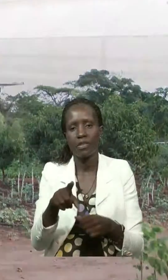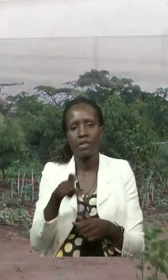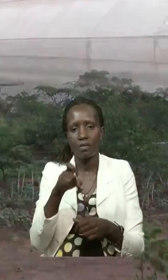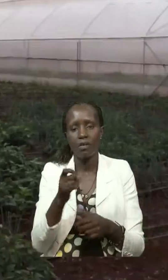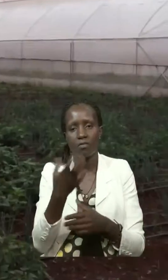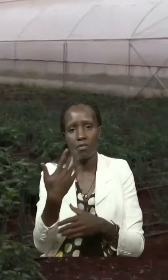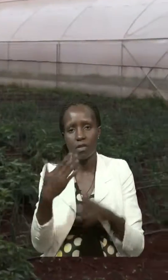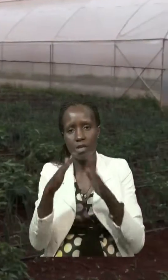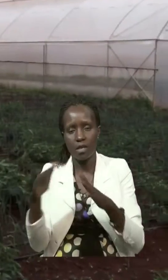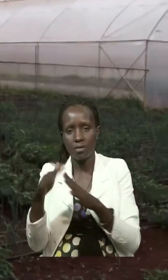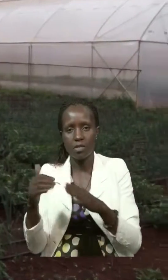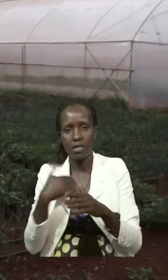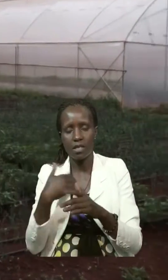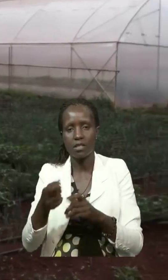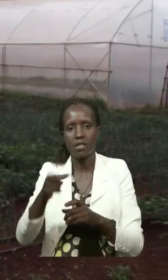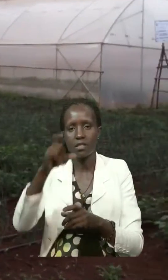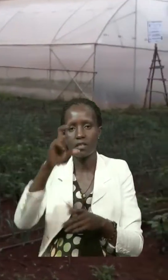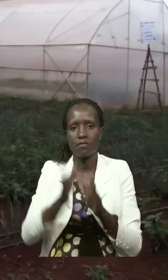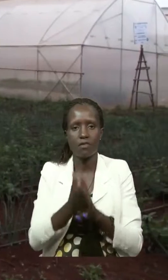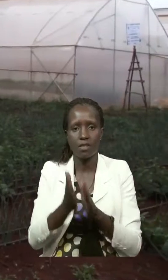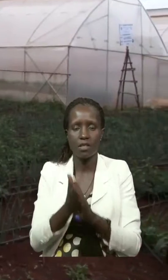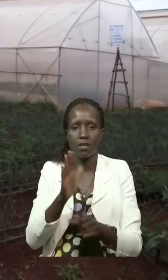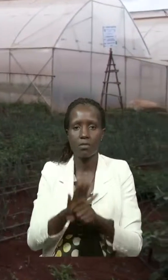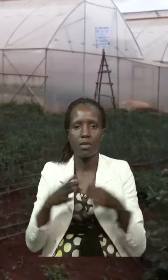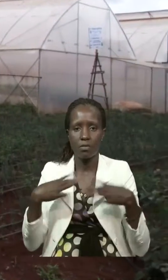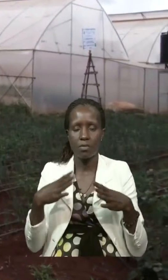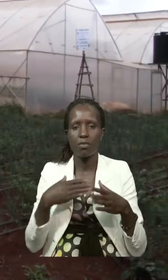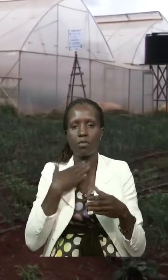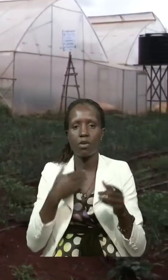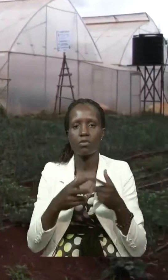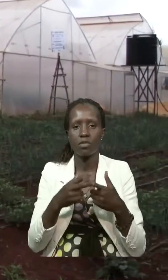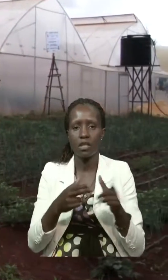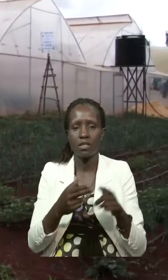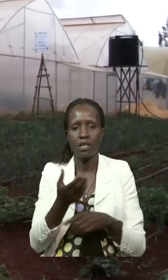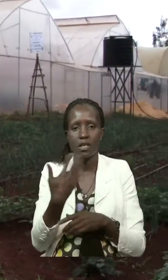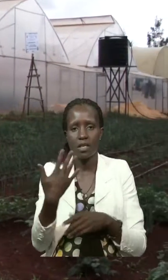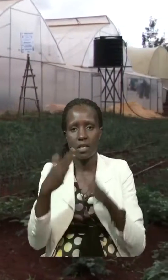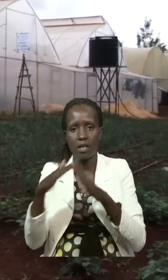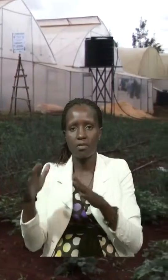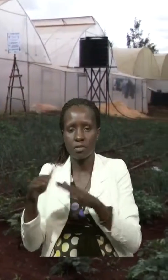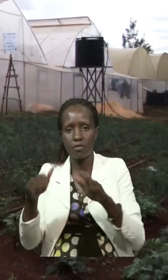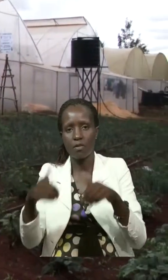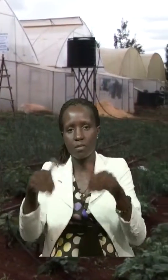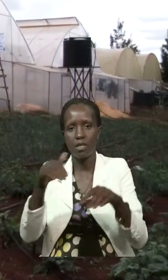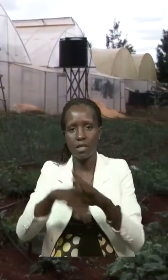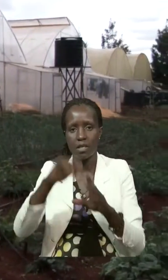The demand for greenhouses has risen significantly, with many people looking to start greenhouse farming in